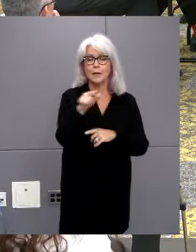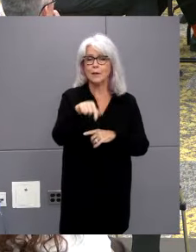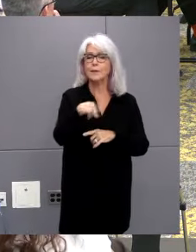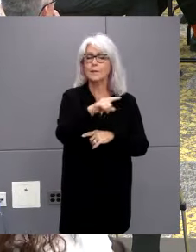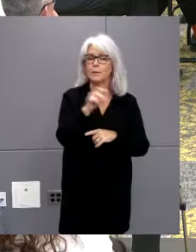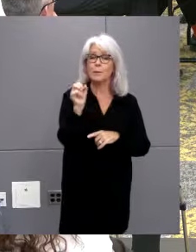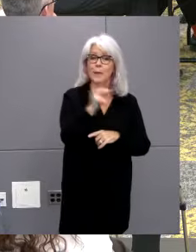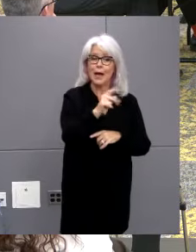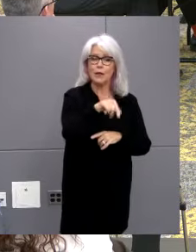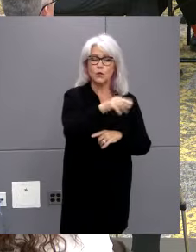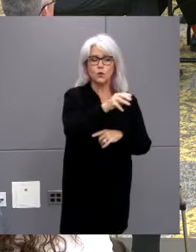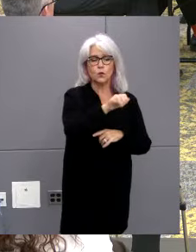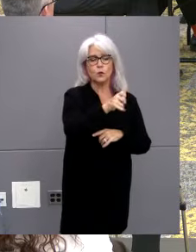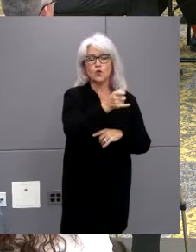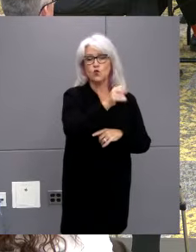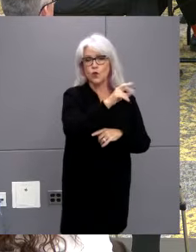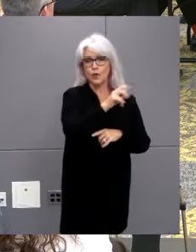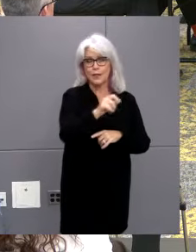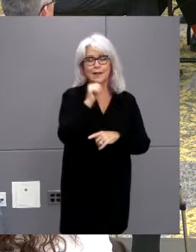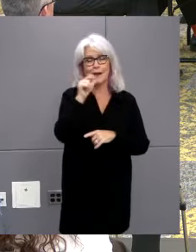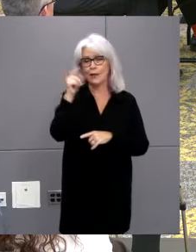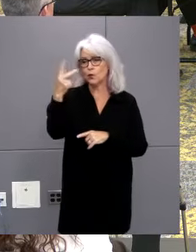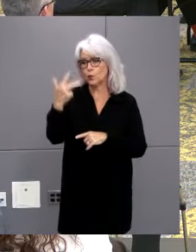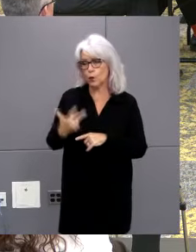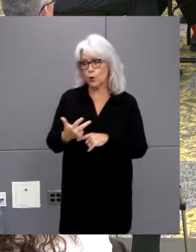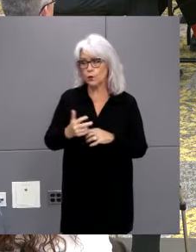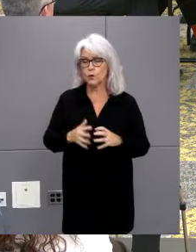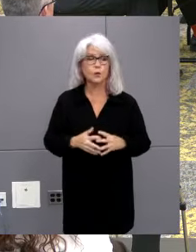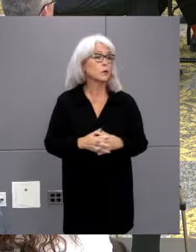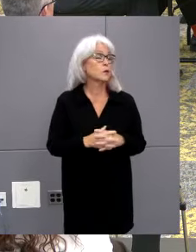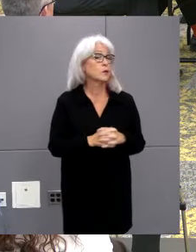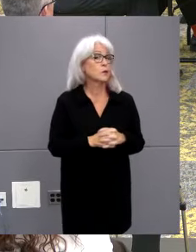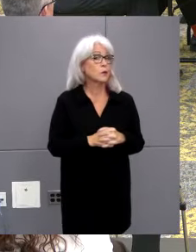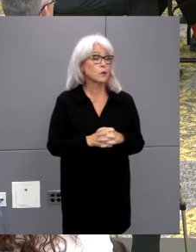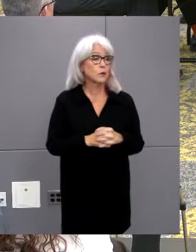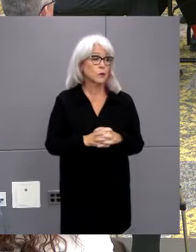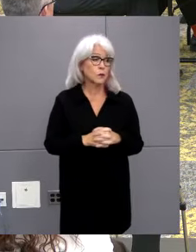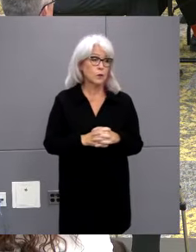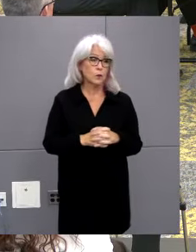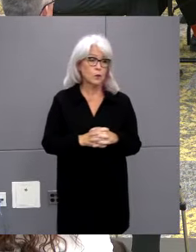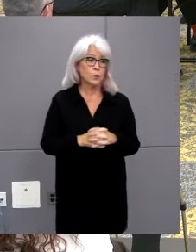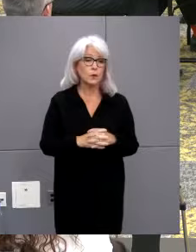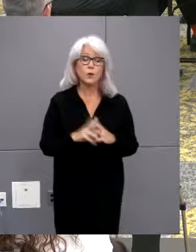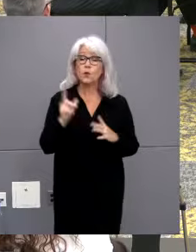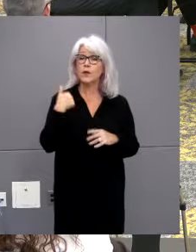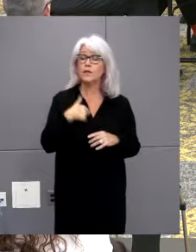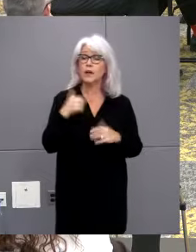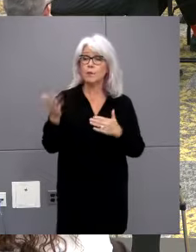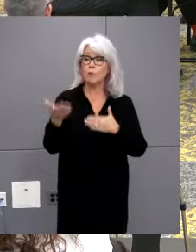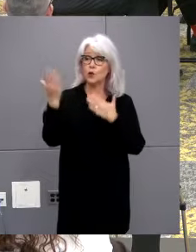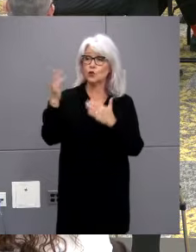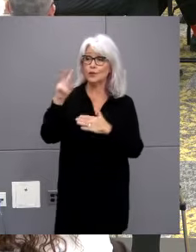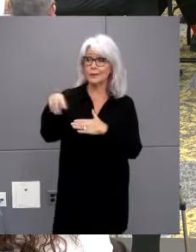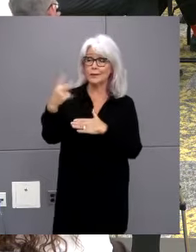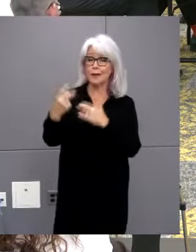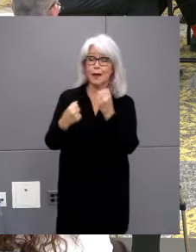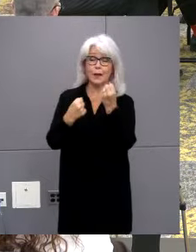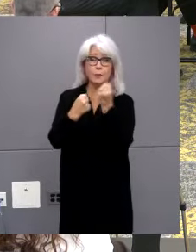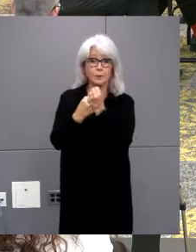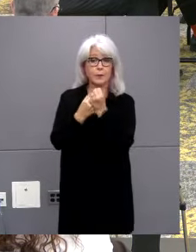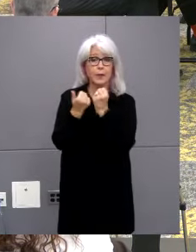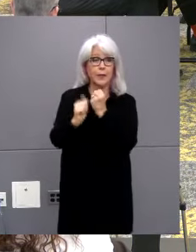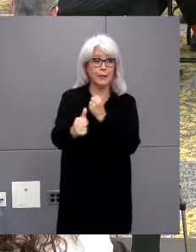Okay, we have to vote on the amendment first, correct? Yep. There's been a motion, it's been seconded.